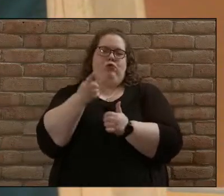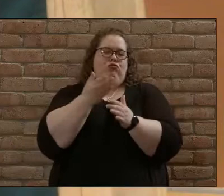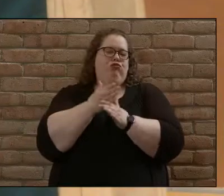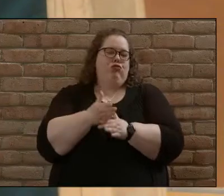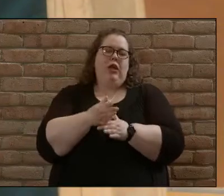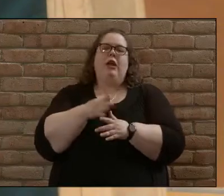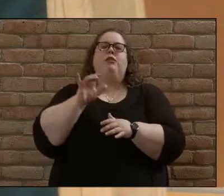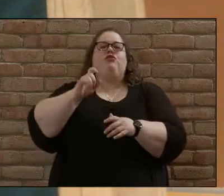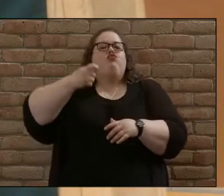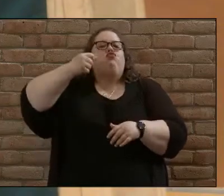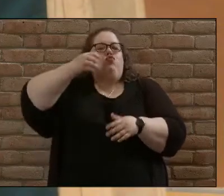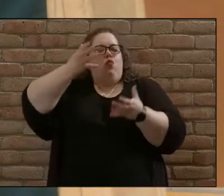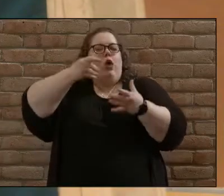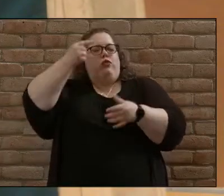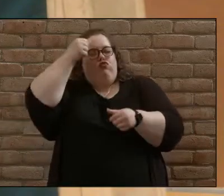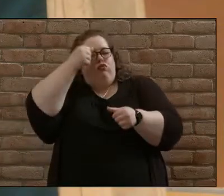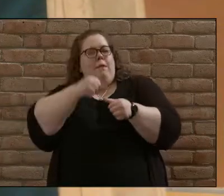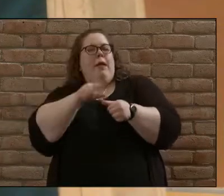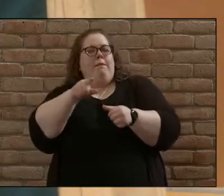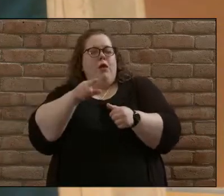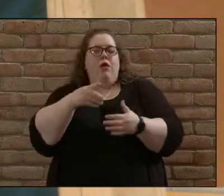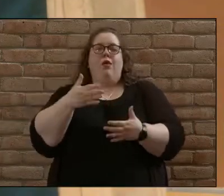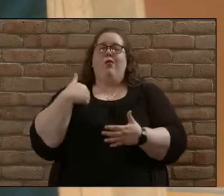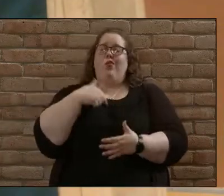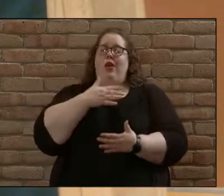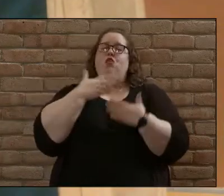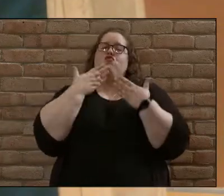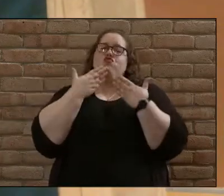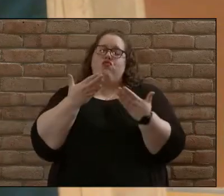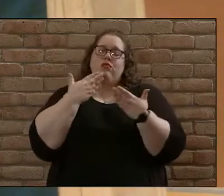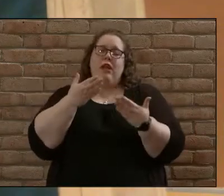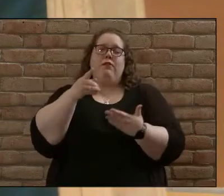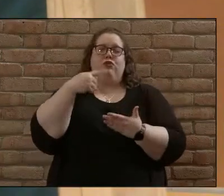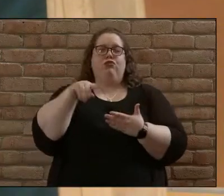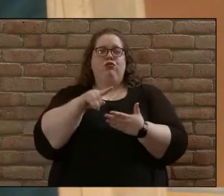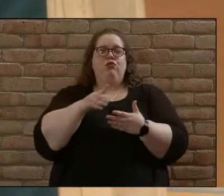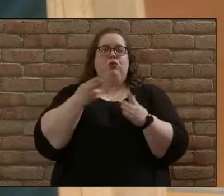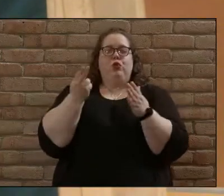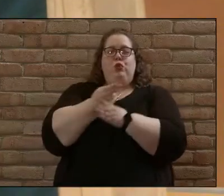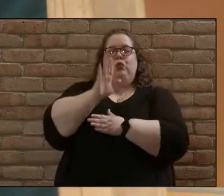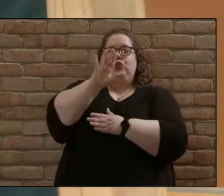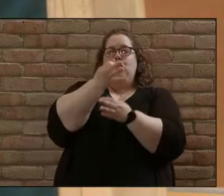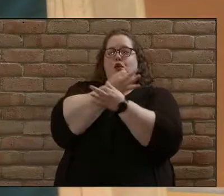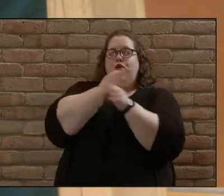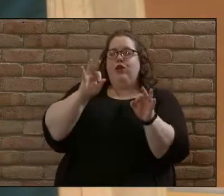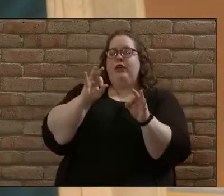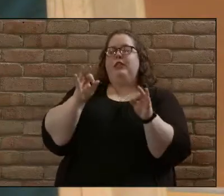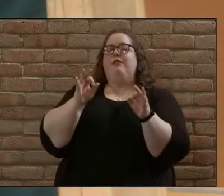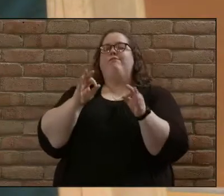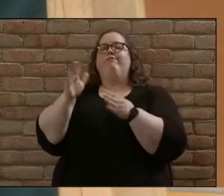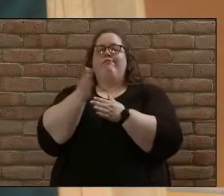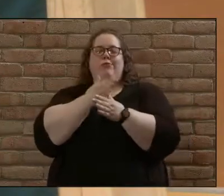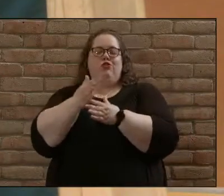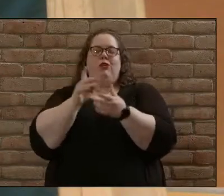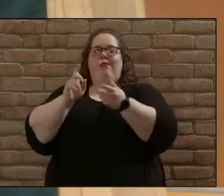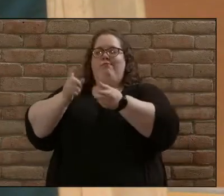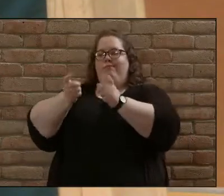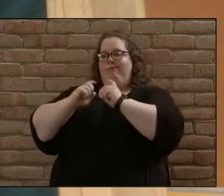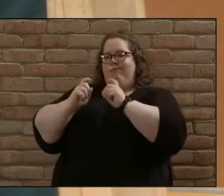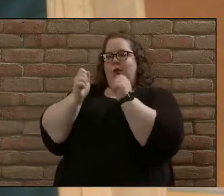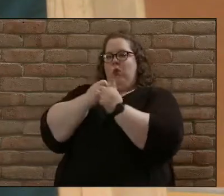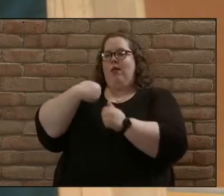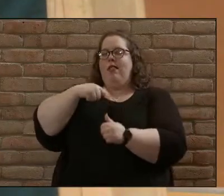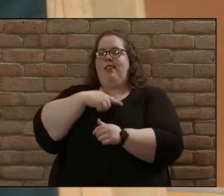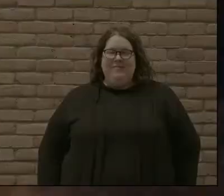how grateful we are that in freedom you have chosen to share that with us, so that God's kingdom could